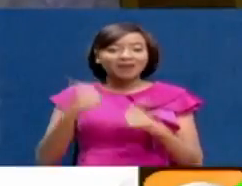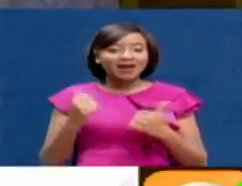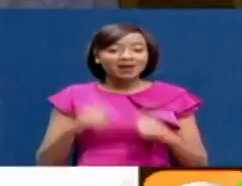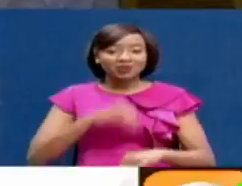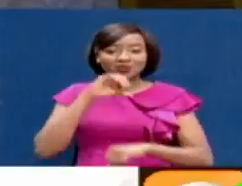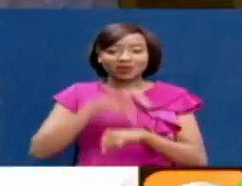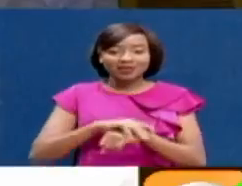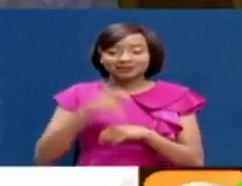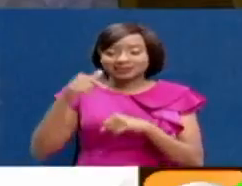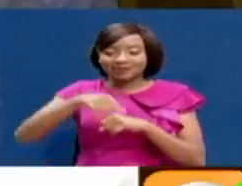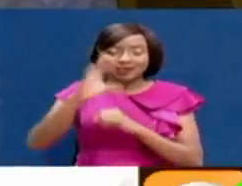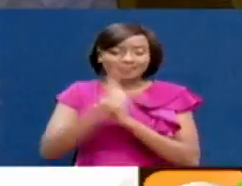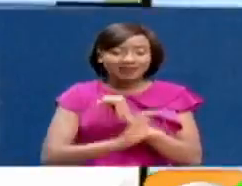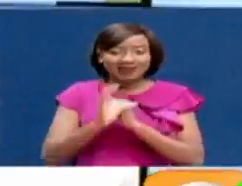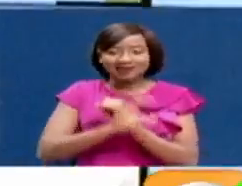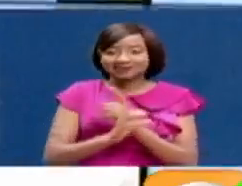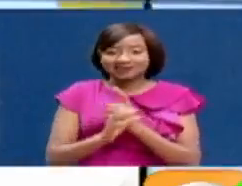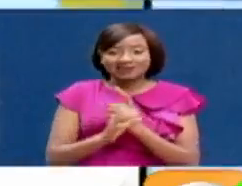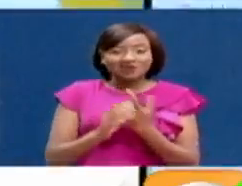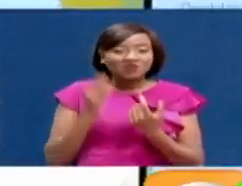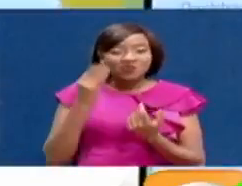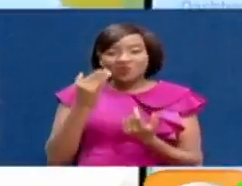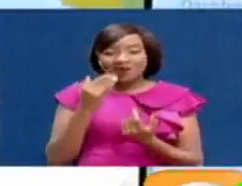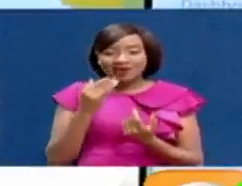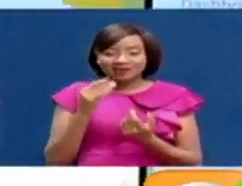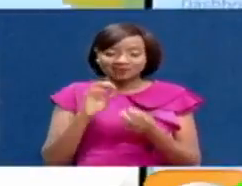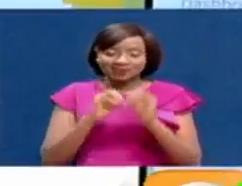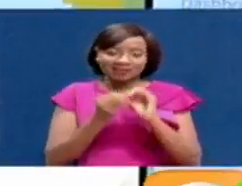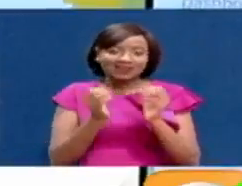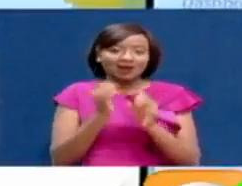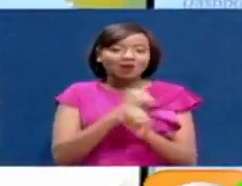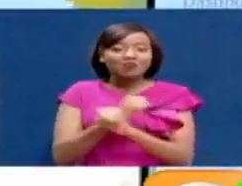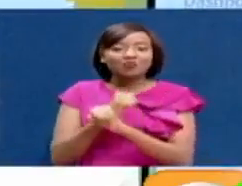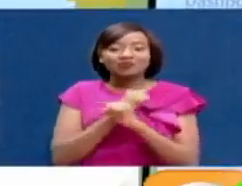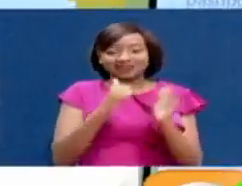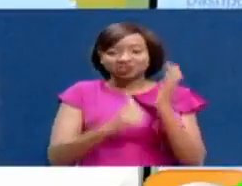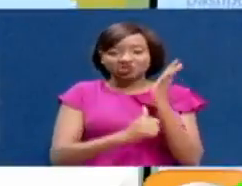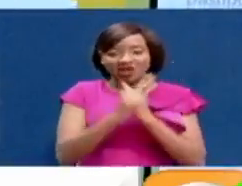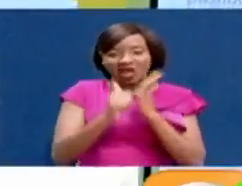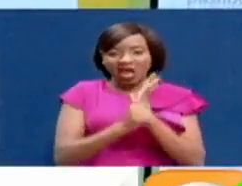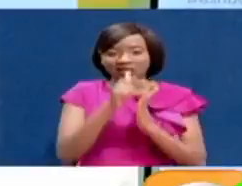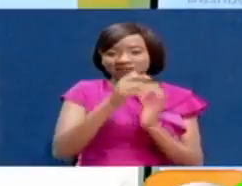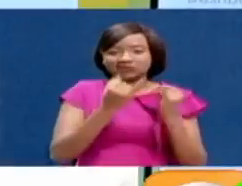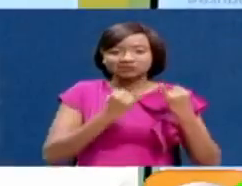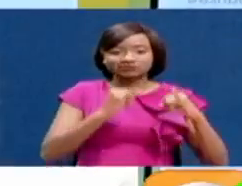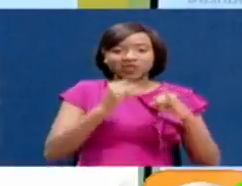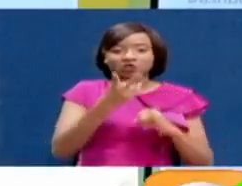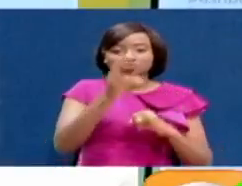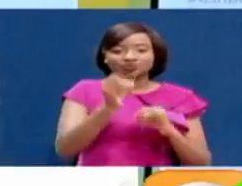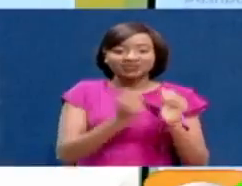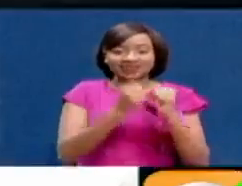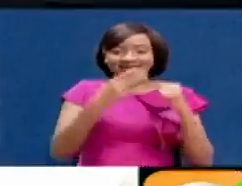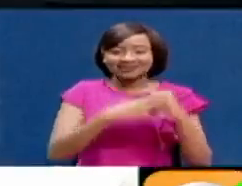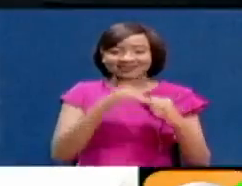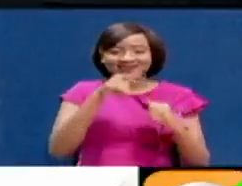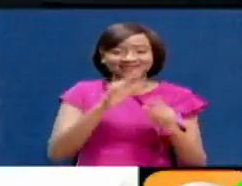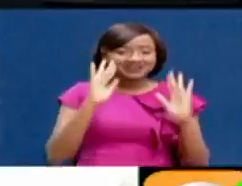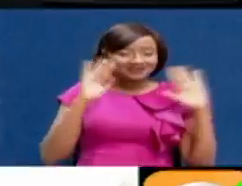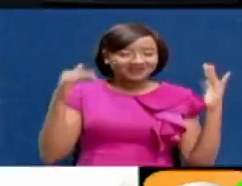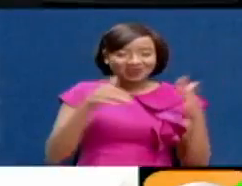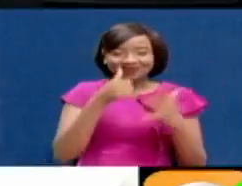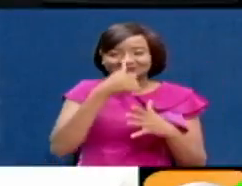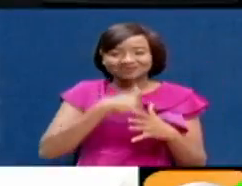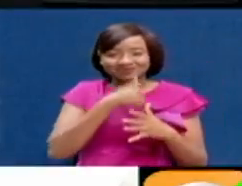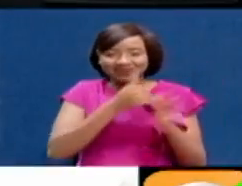the country owing to data protection laws. Kenya's Data Protection Act, which was enacted in 2019, is heavy on privacy of